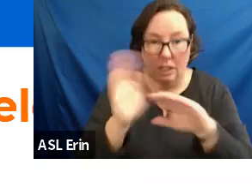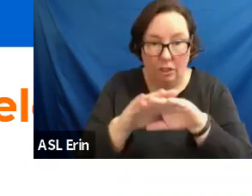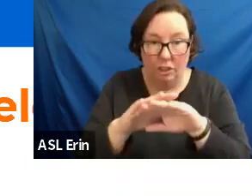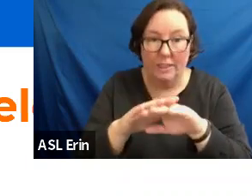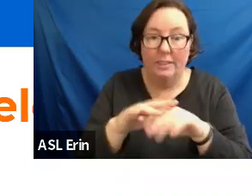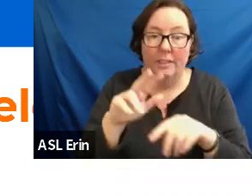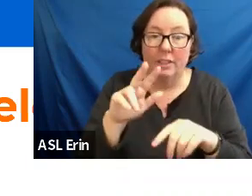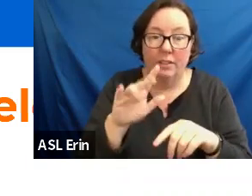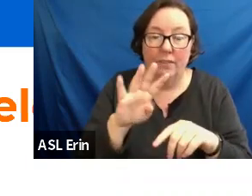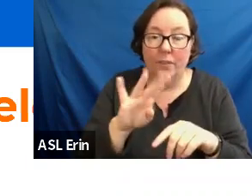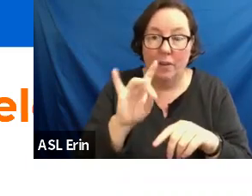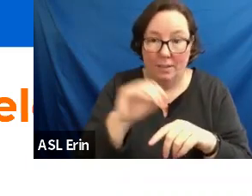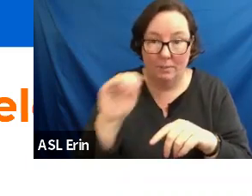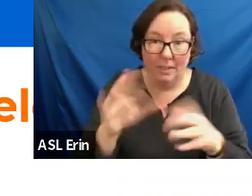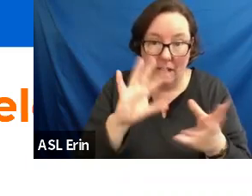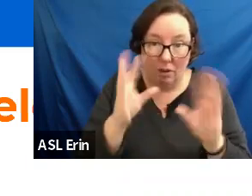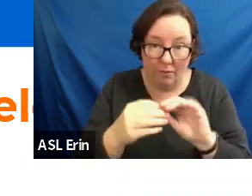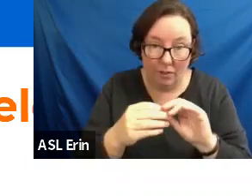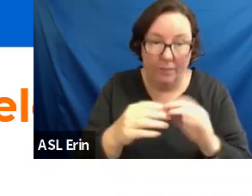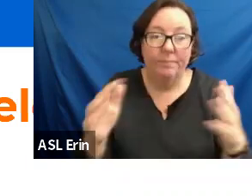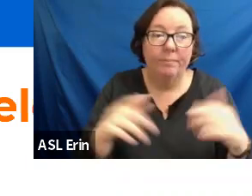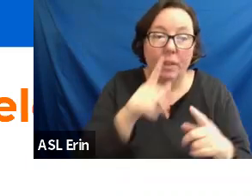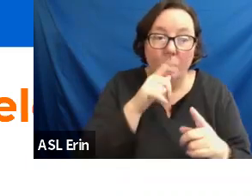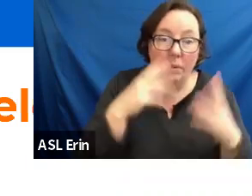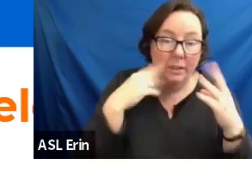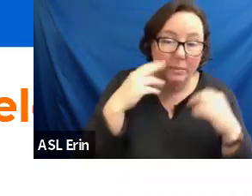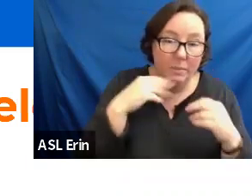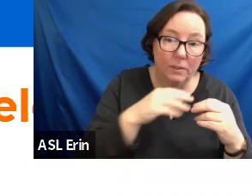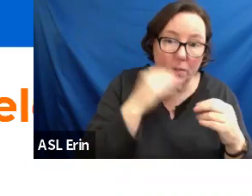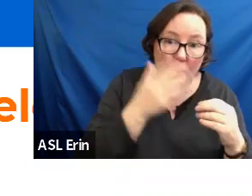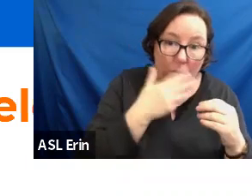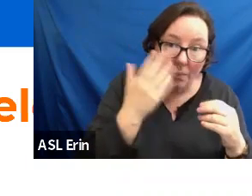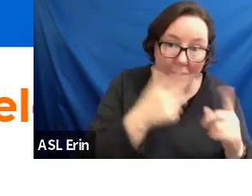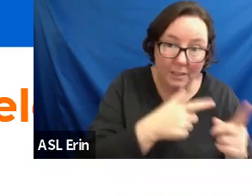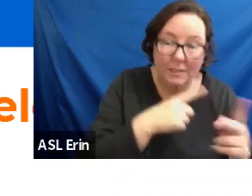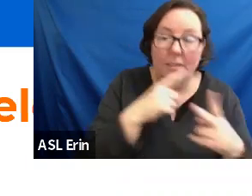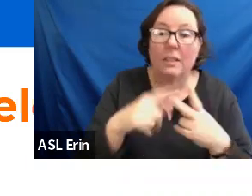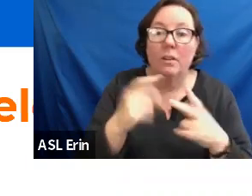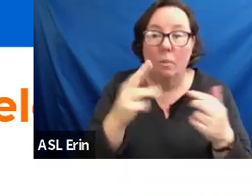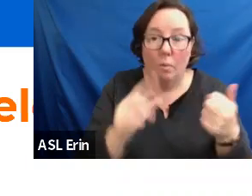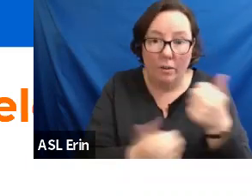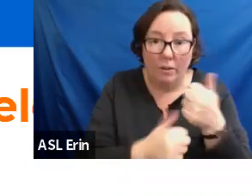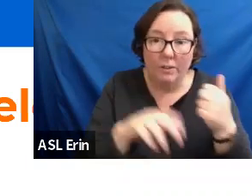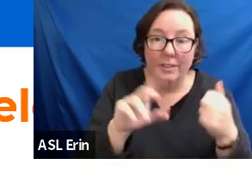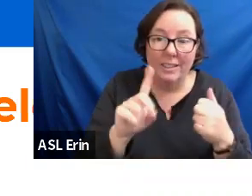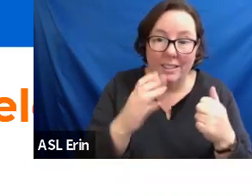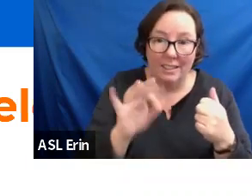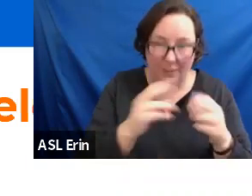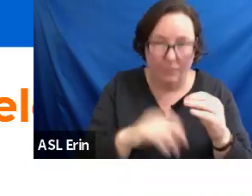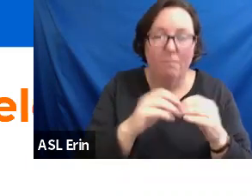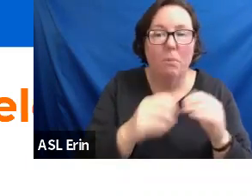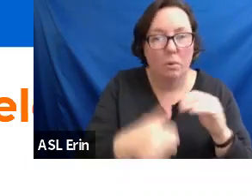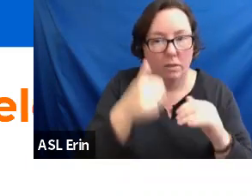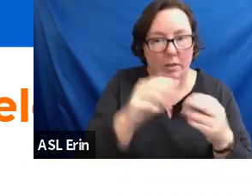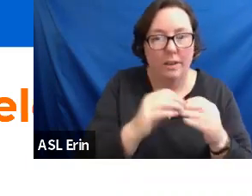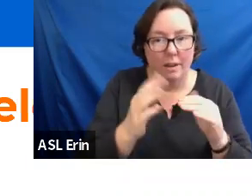And then for students experiencing homelessness and students also in the care of DCF received more invitations,